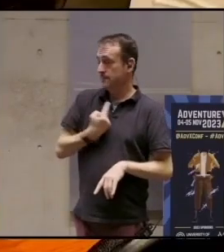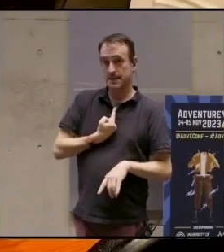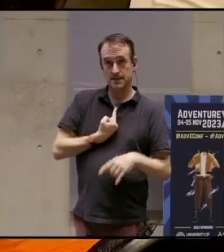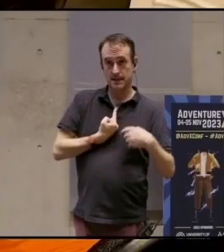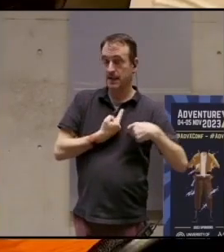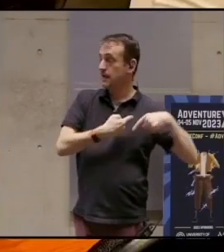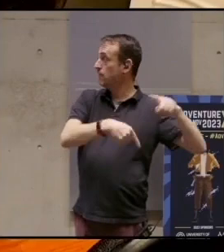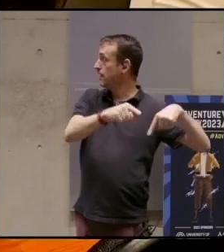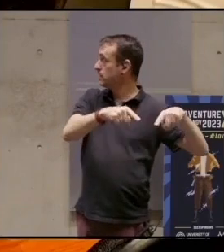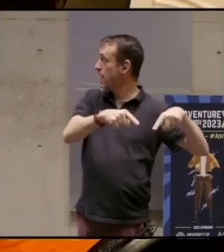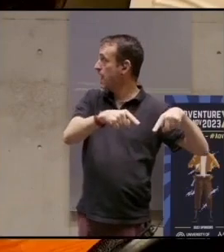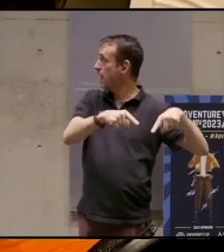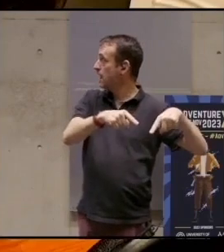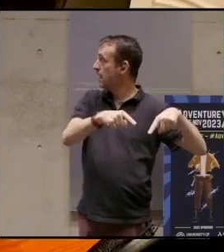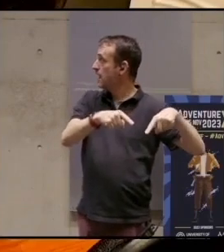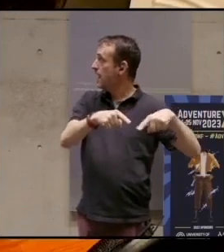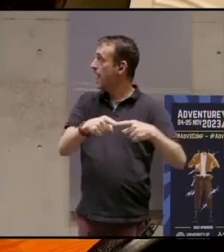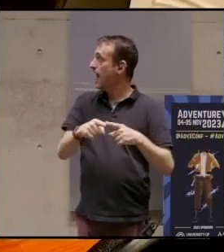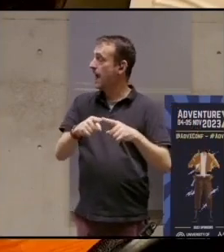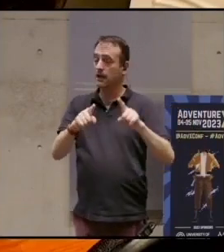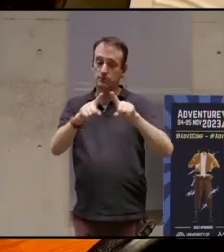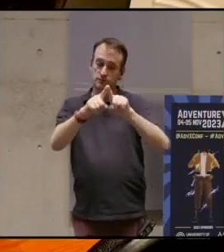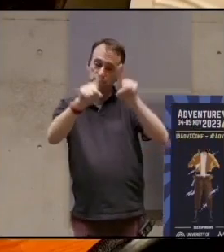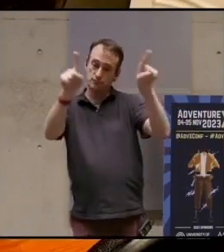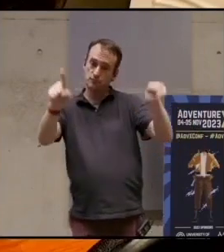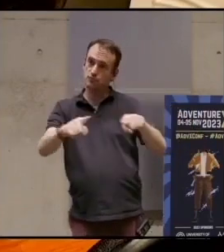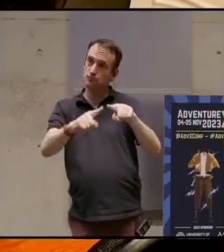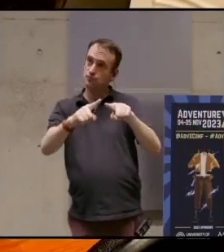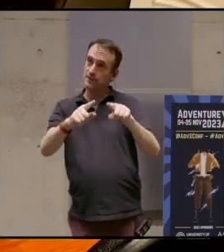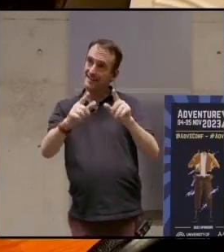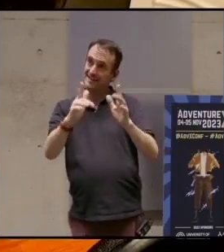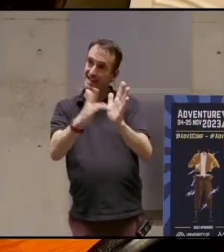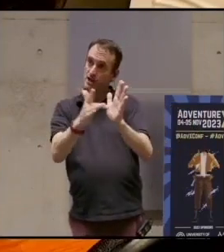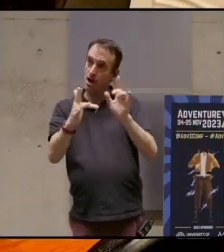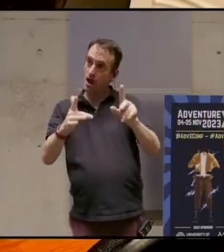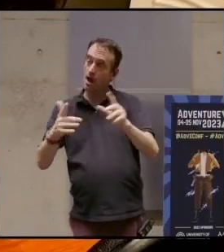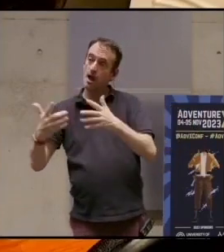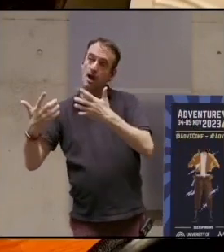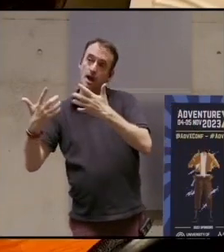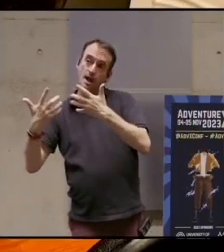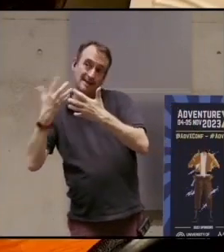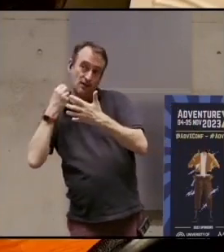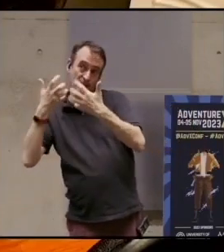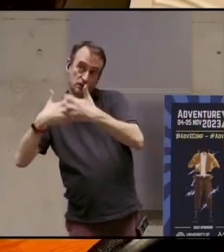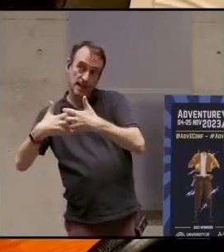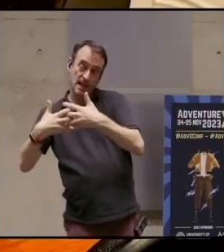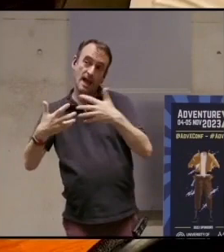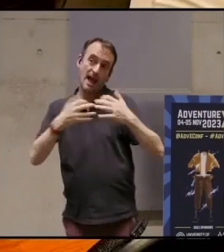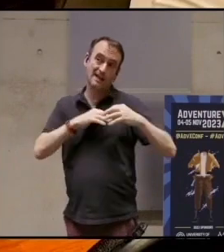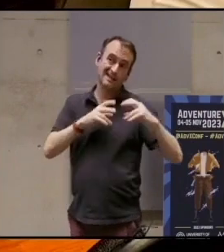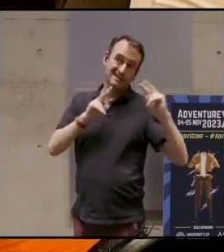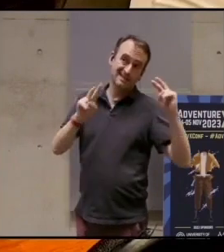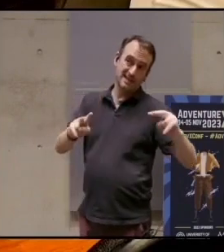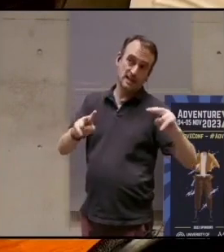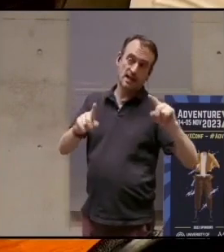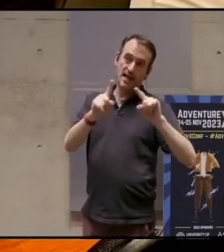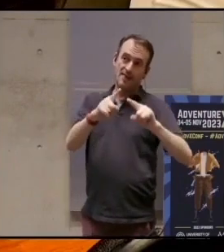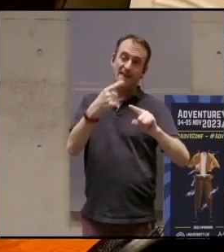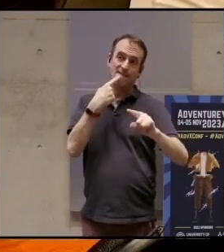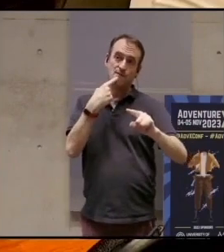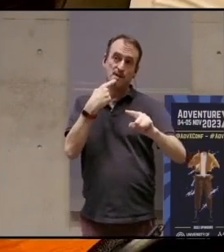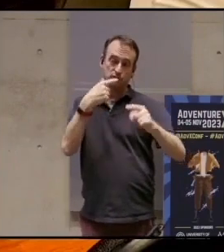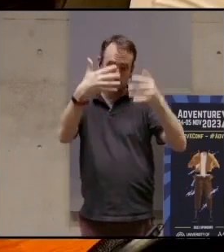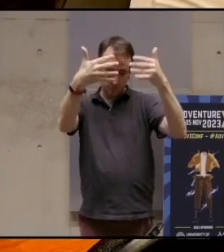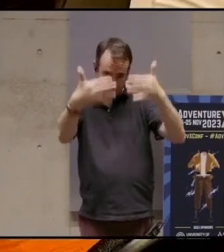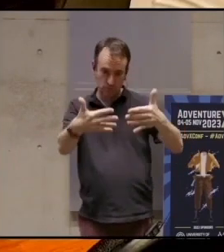director, and this is the script that the sound engineer and the actors can see, and it has the information that they